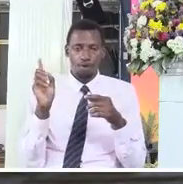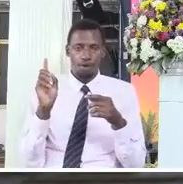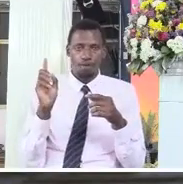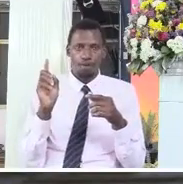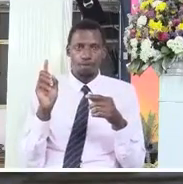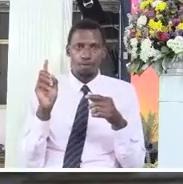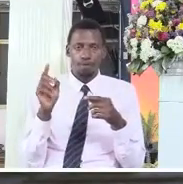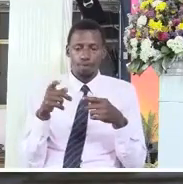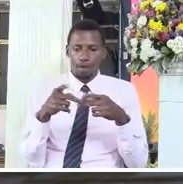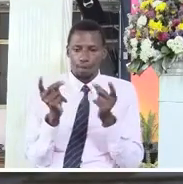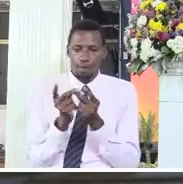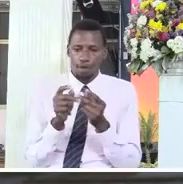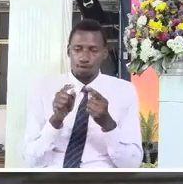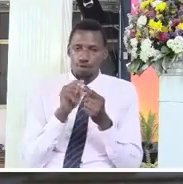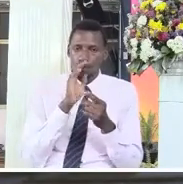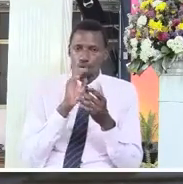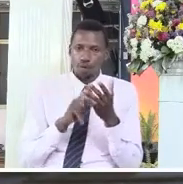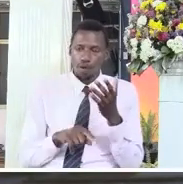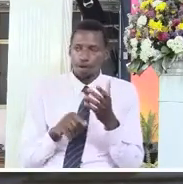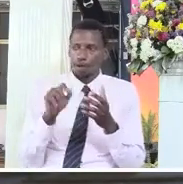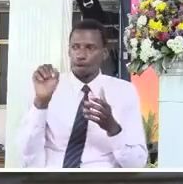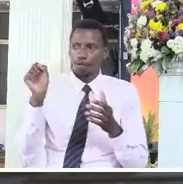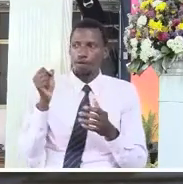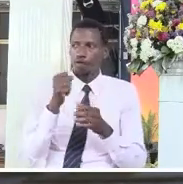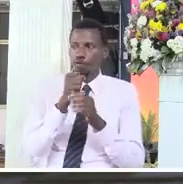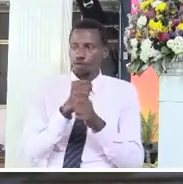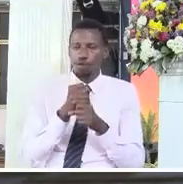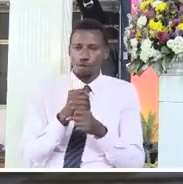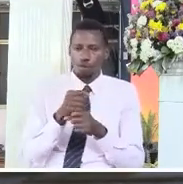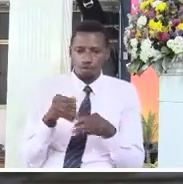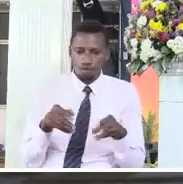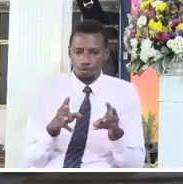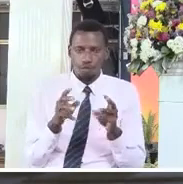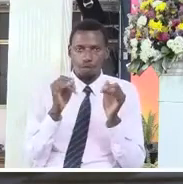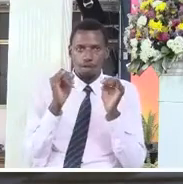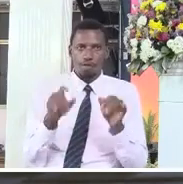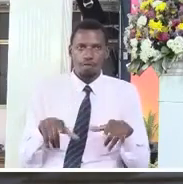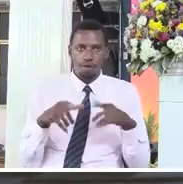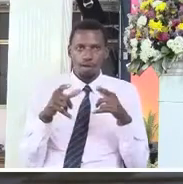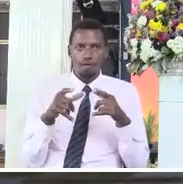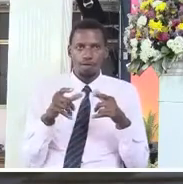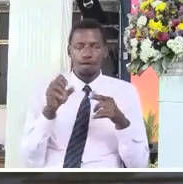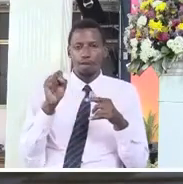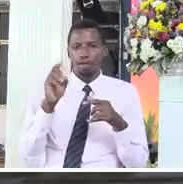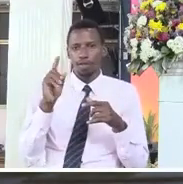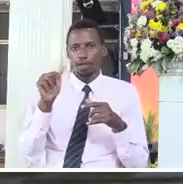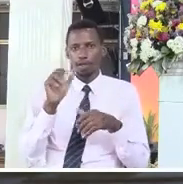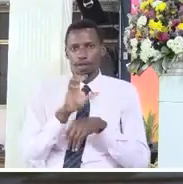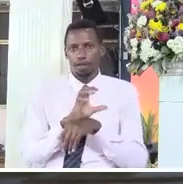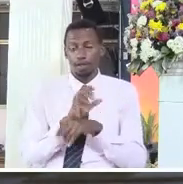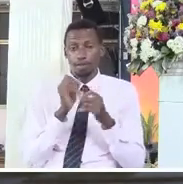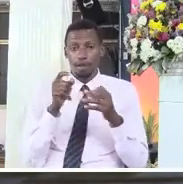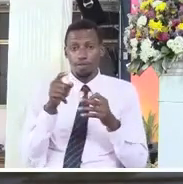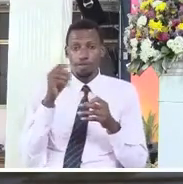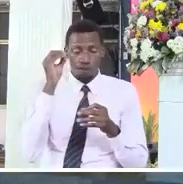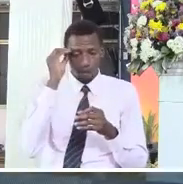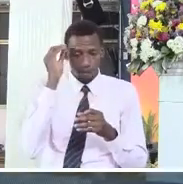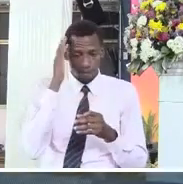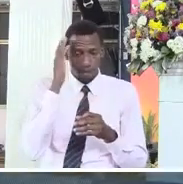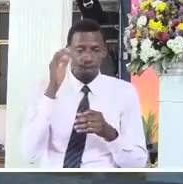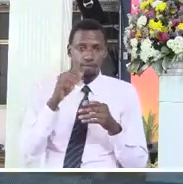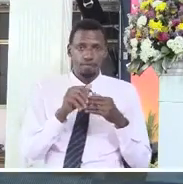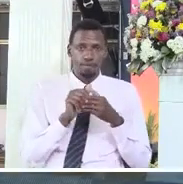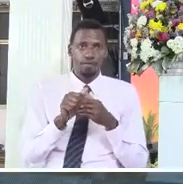is Fifth Ngong Avenue, Newlife SDA Church. That is the place to be. So if you are a master guide, we have the Flying